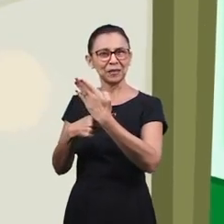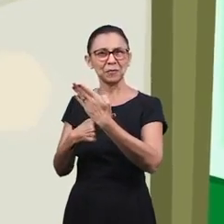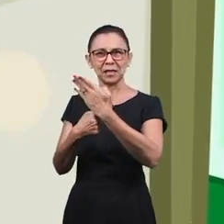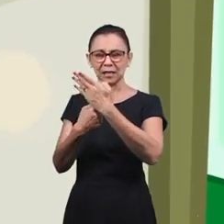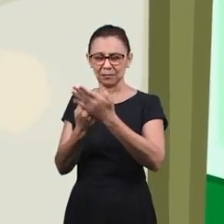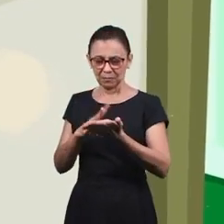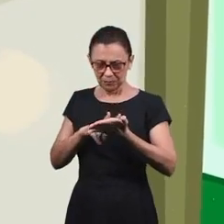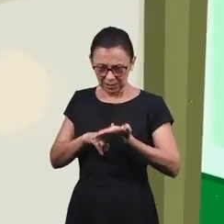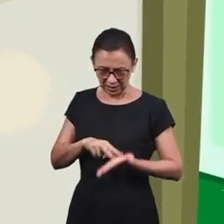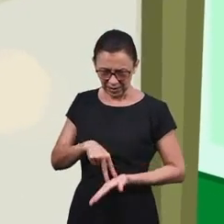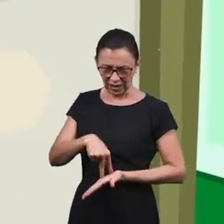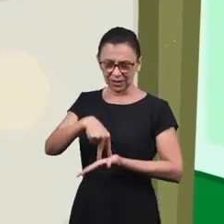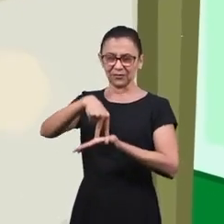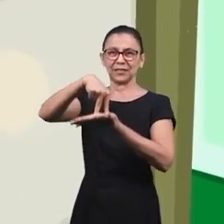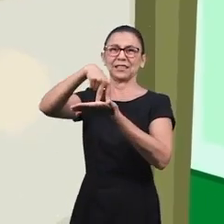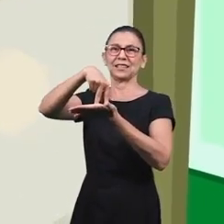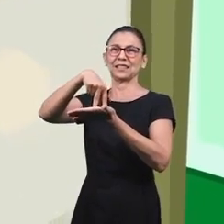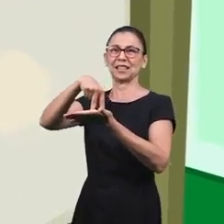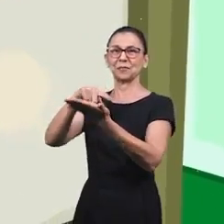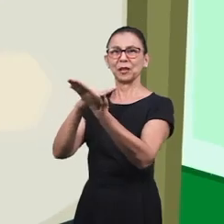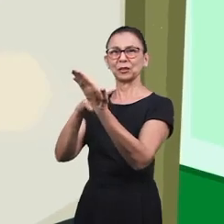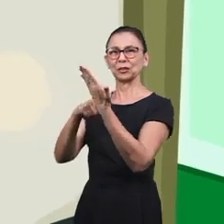lift me up, give me salvation.